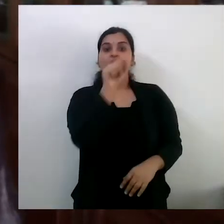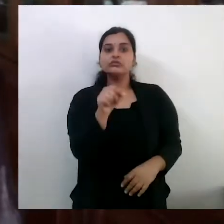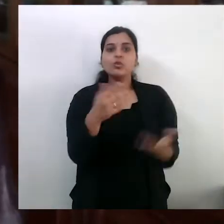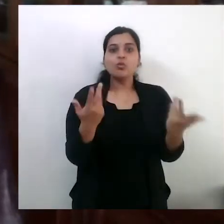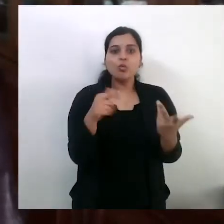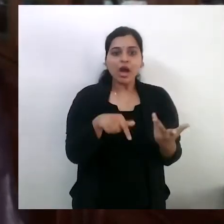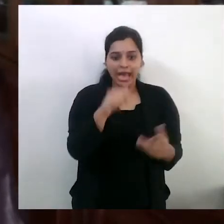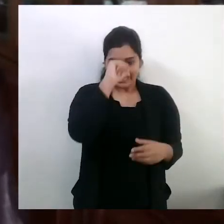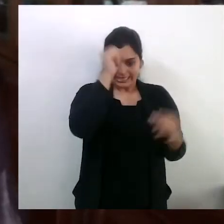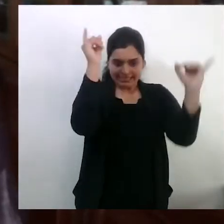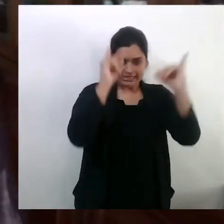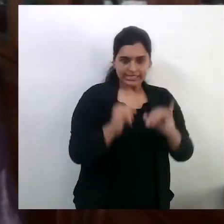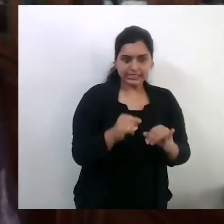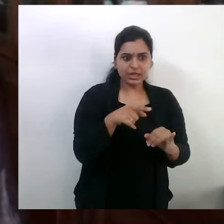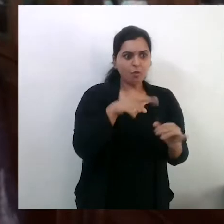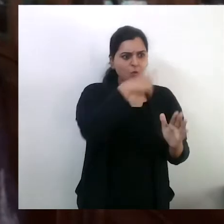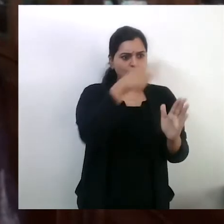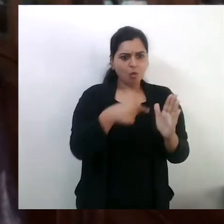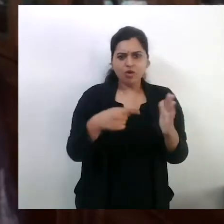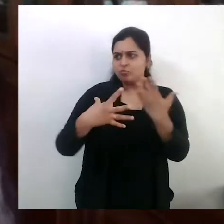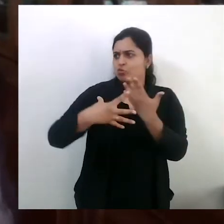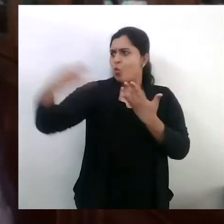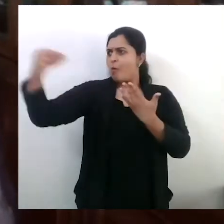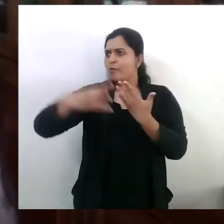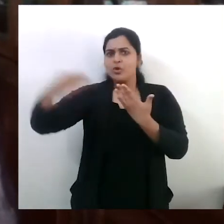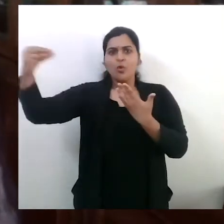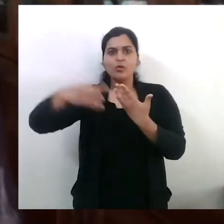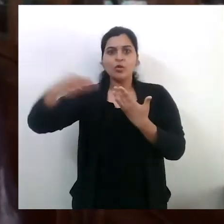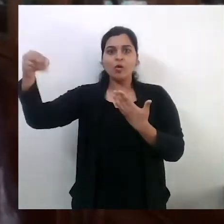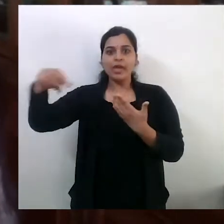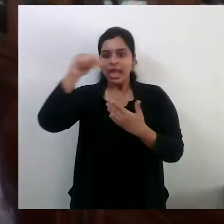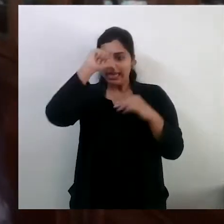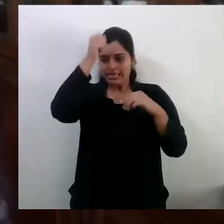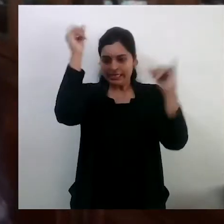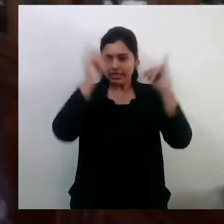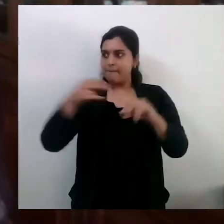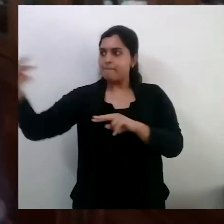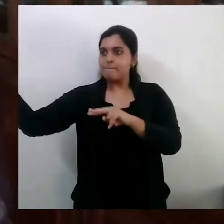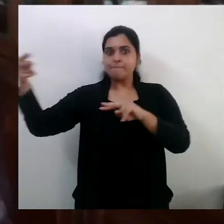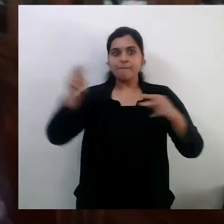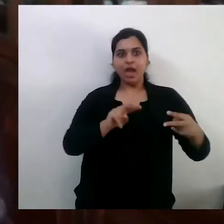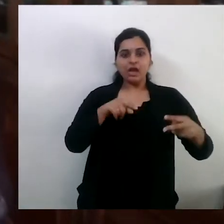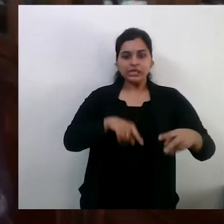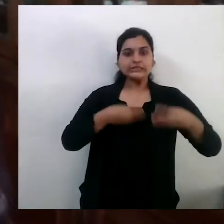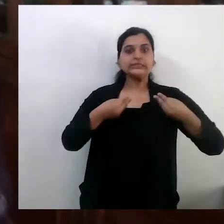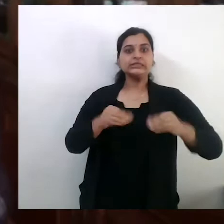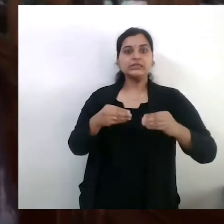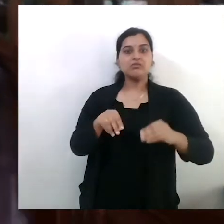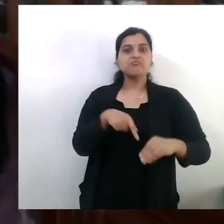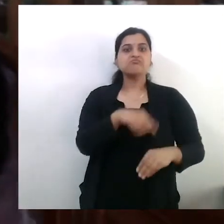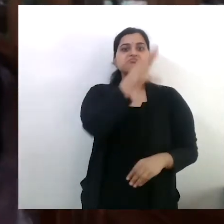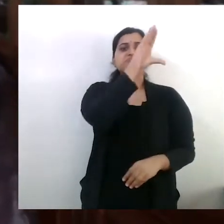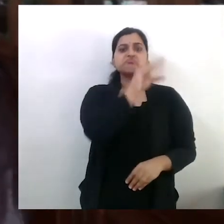by everybody copying Indian designs and sending them back to India to sell to us. Now, as